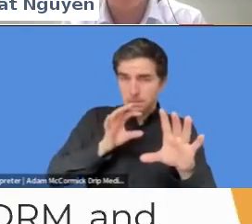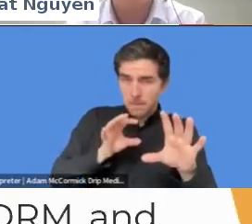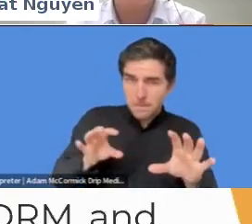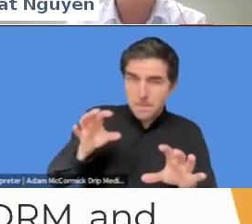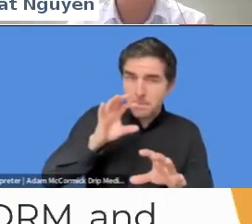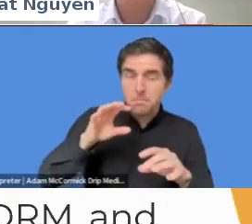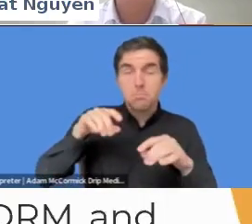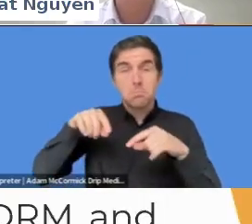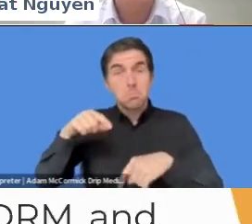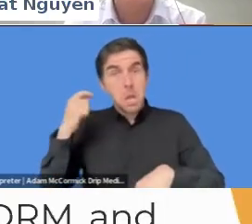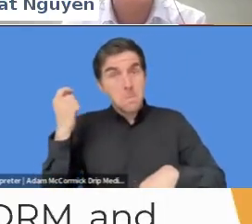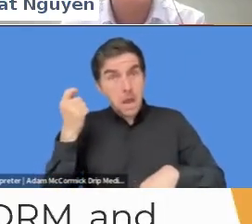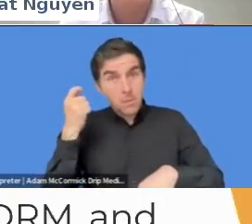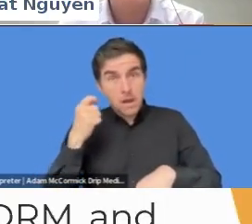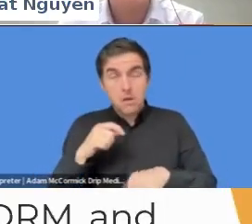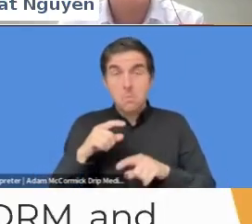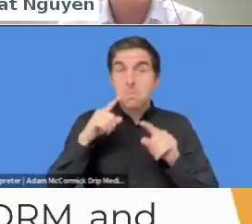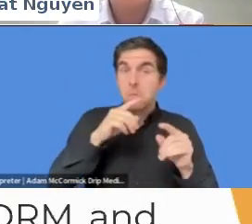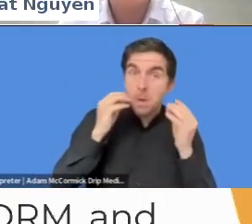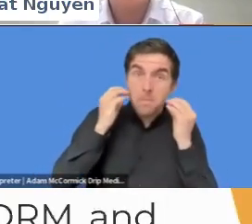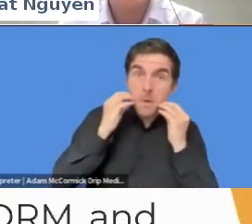through capacity building.